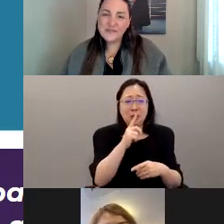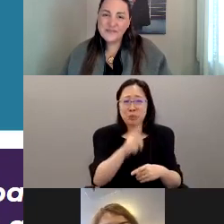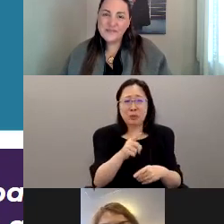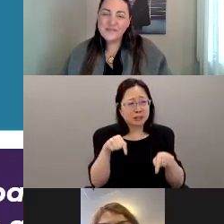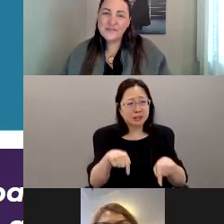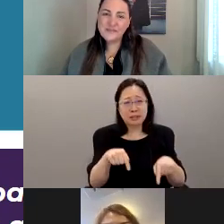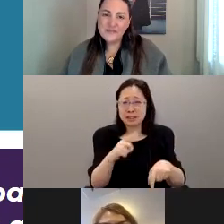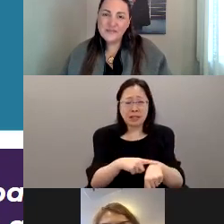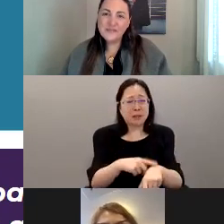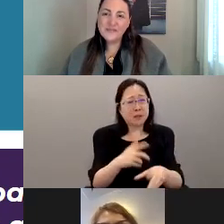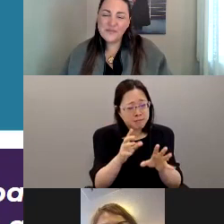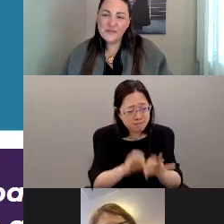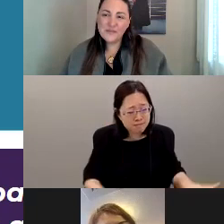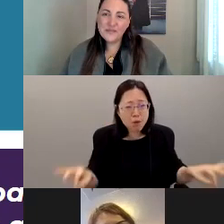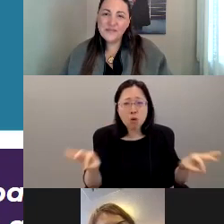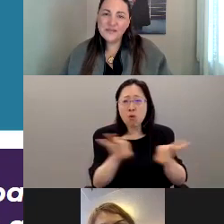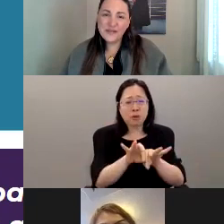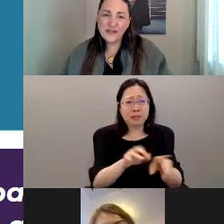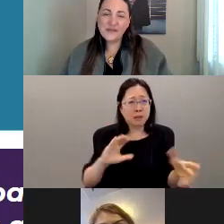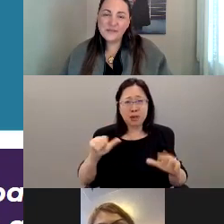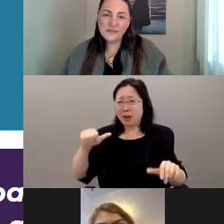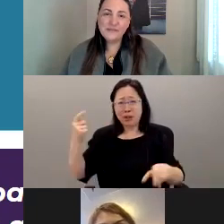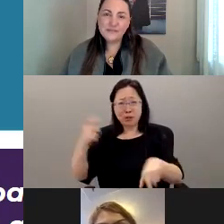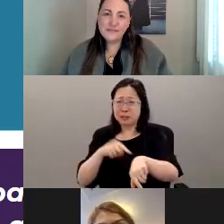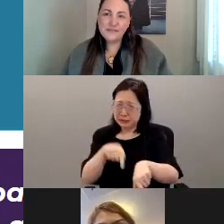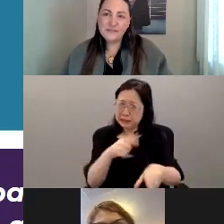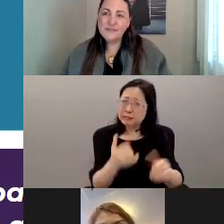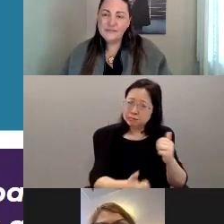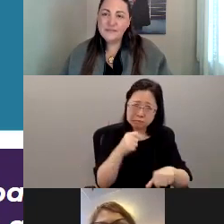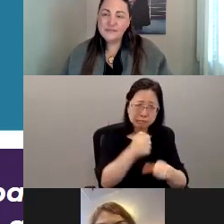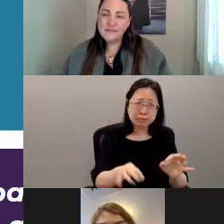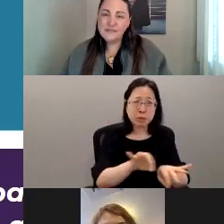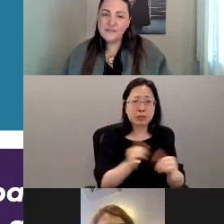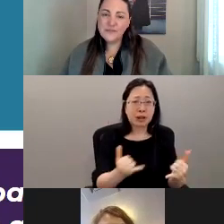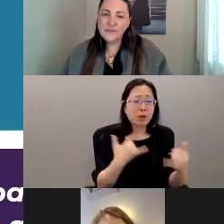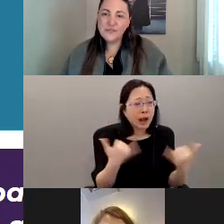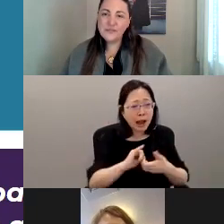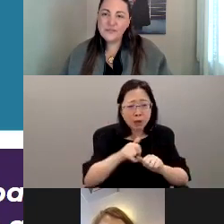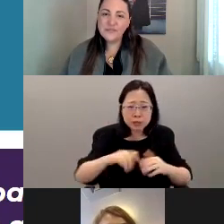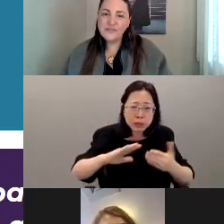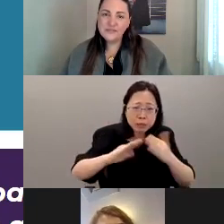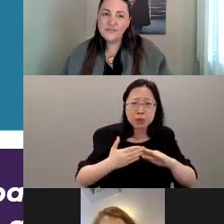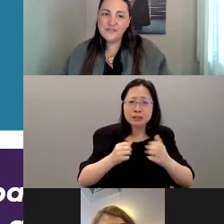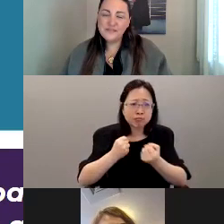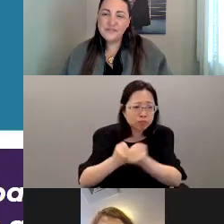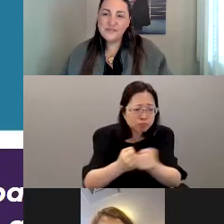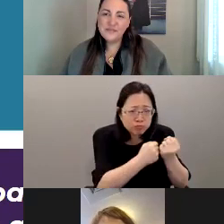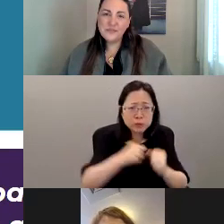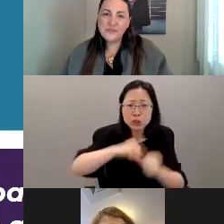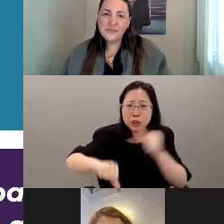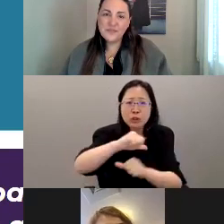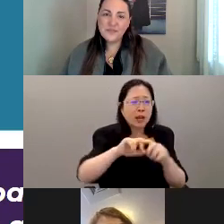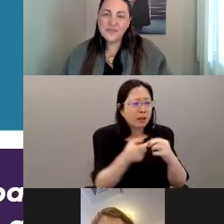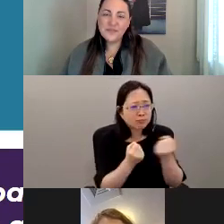more important that we work as a community and that we support each other and raise each other up as we do the good work to